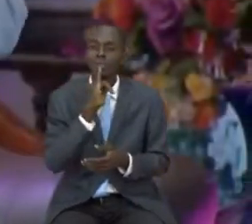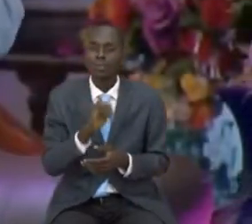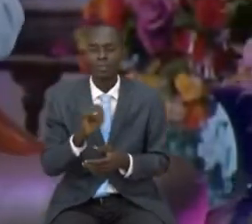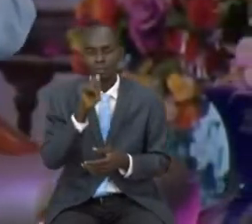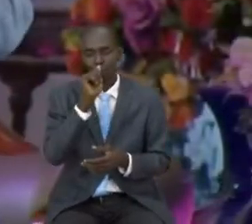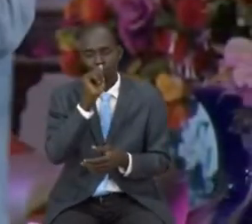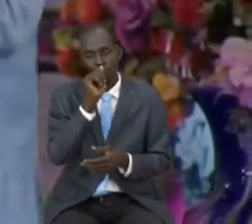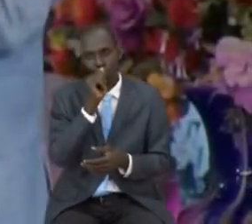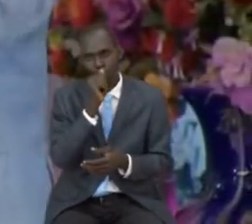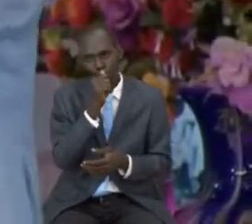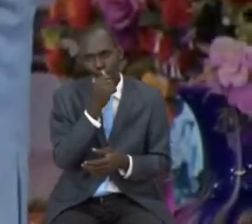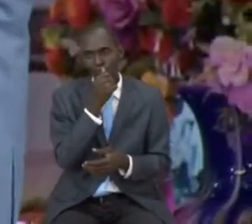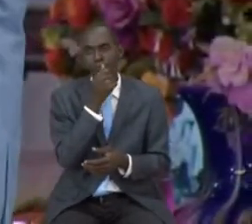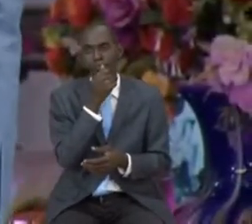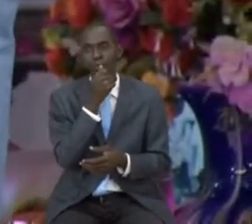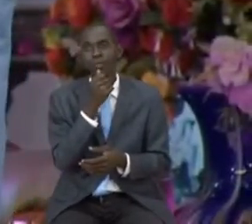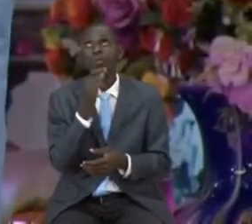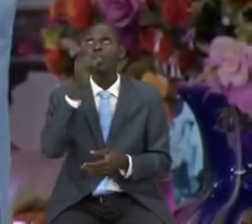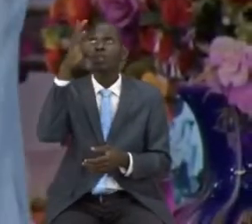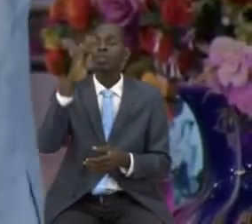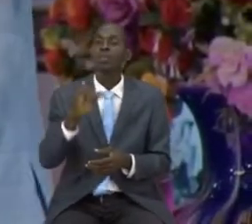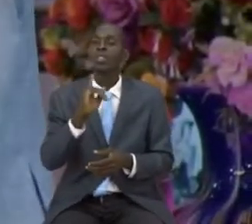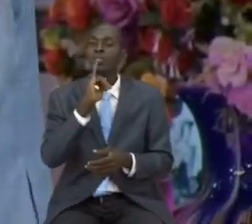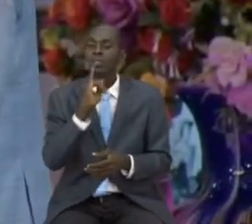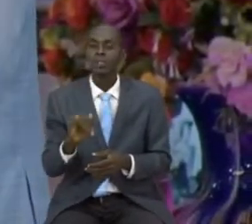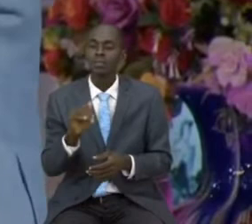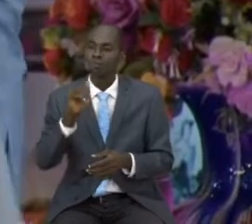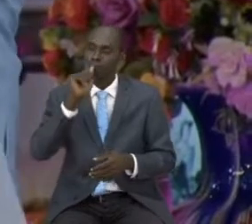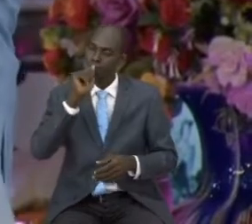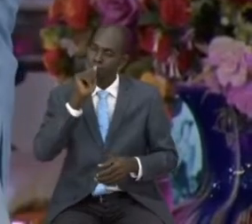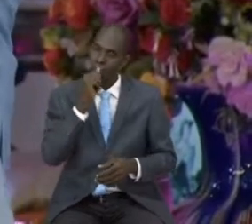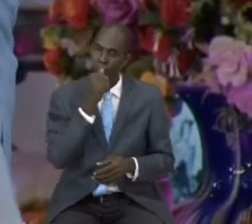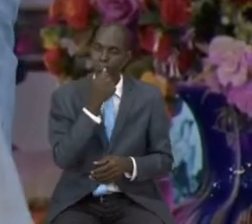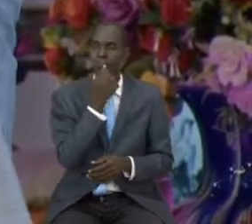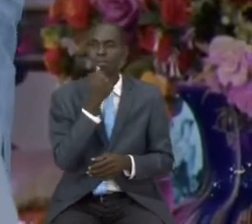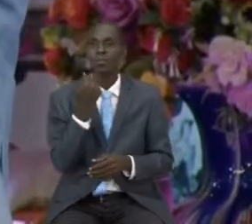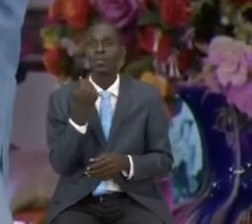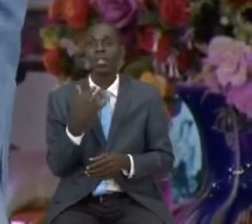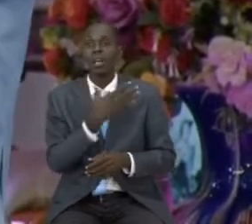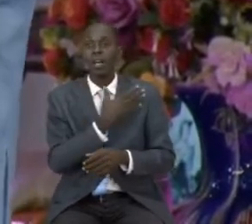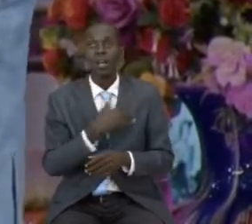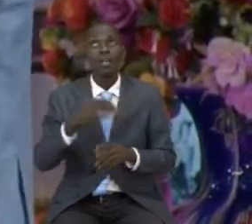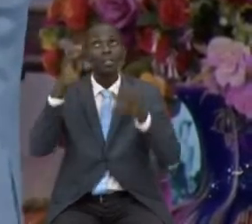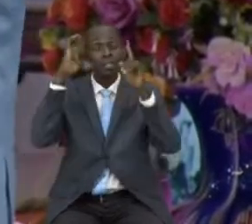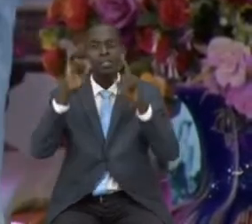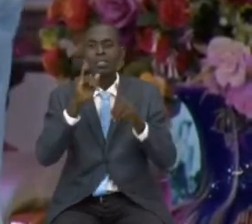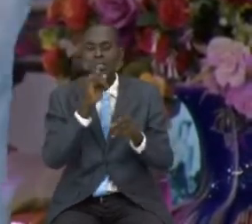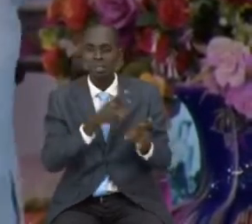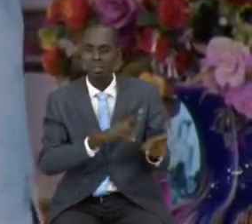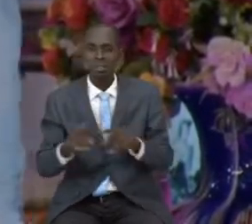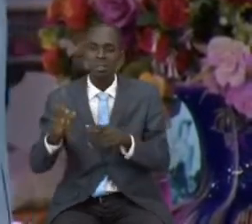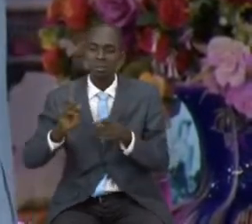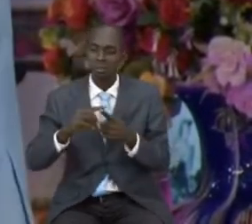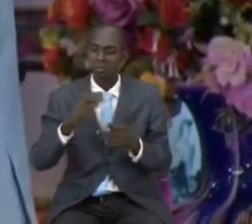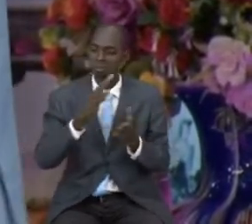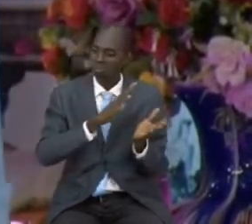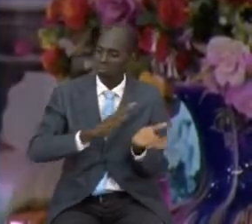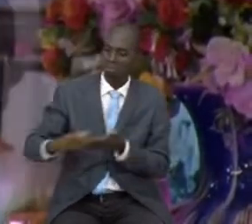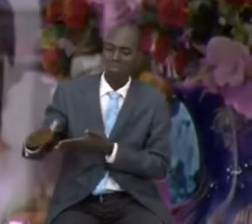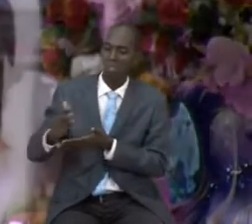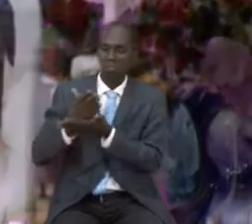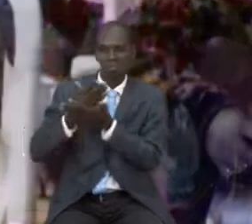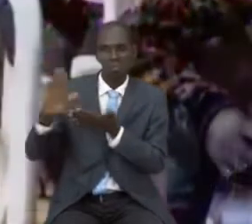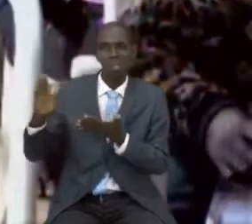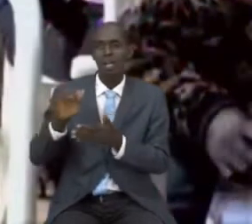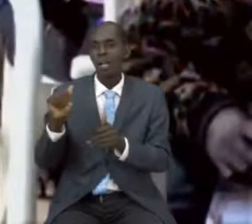patient. God is long-suffering. He is willing to overlook everything you have